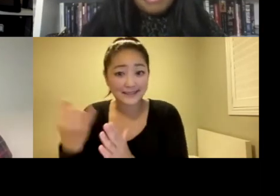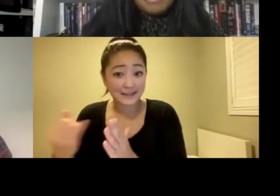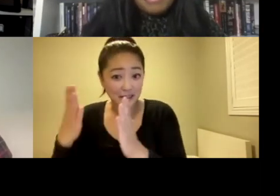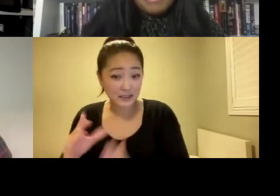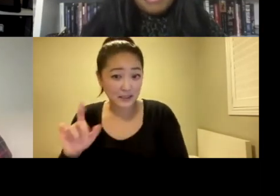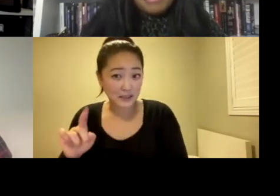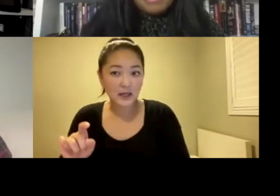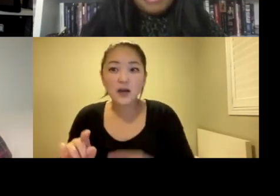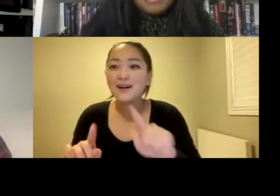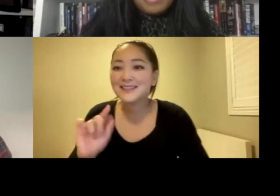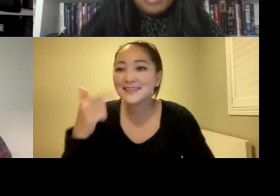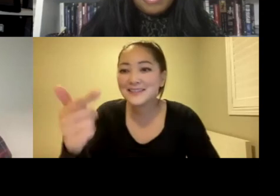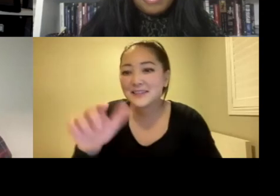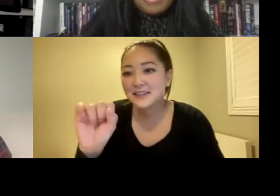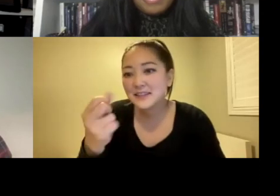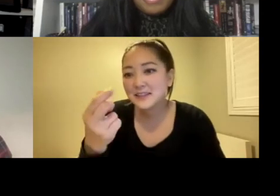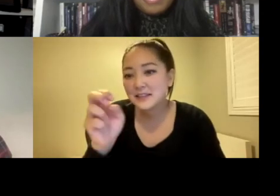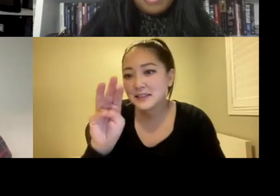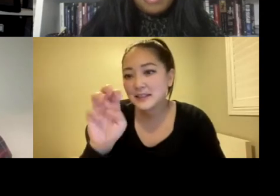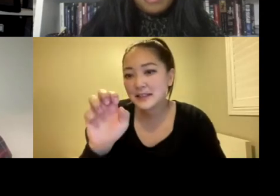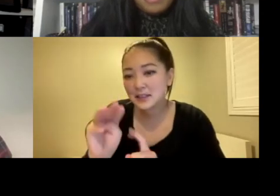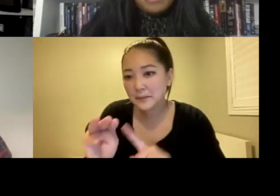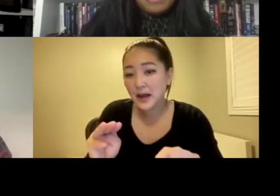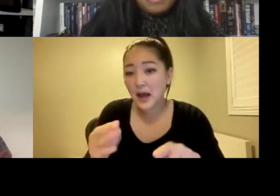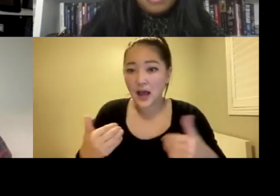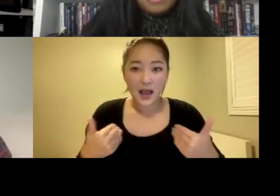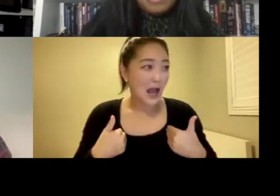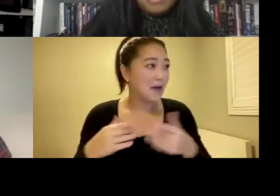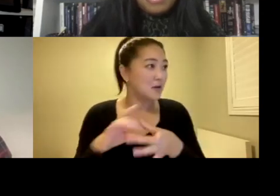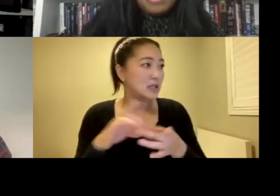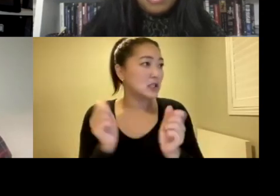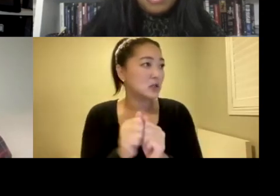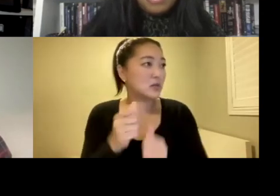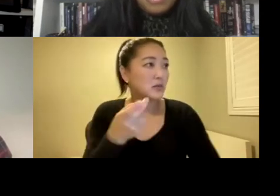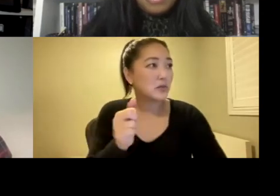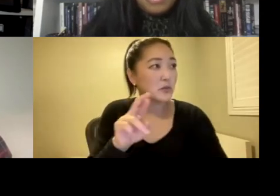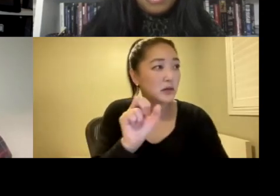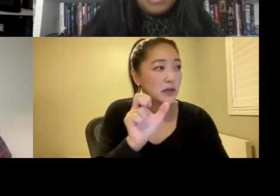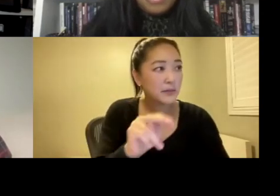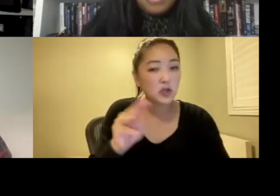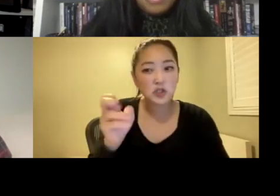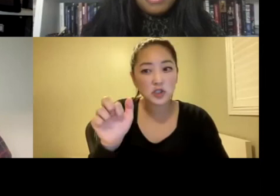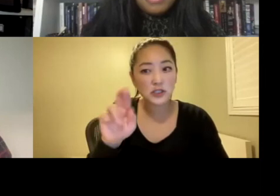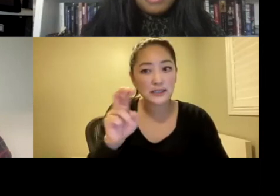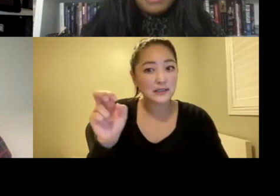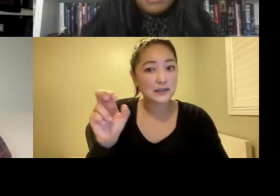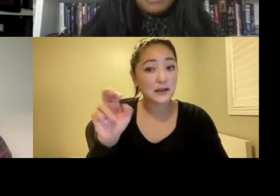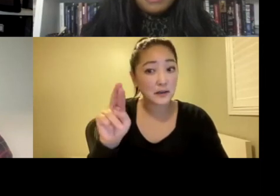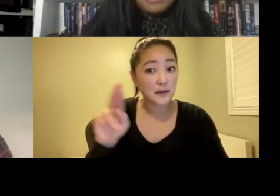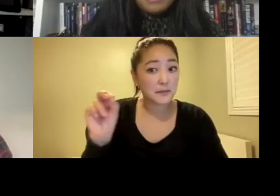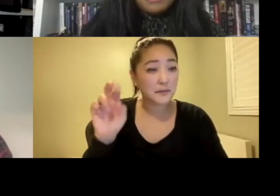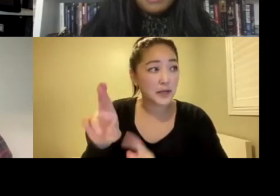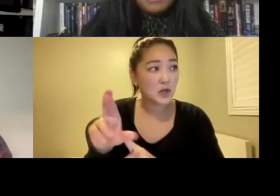Question for Shabnam. Do you feel like there's a relationship between Persian Mirror and 16 Hudson? And what are the connections that you